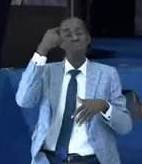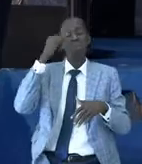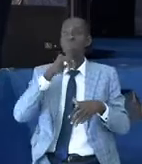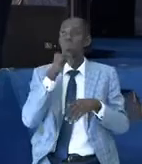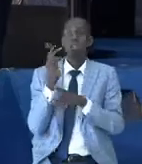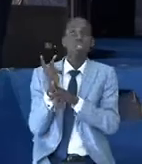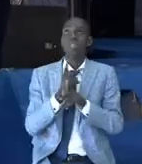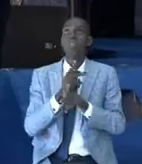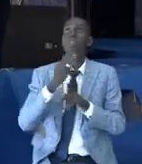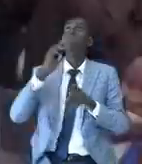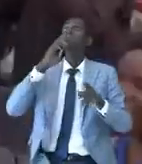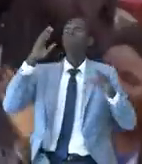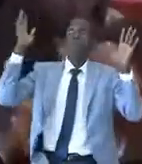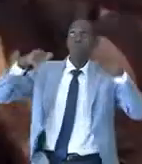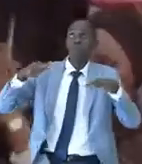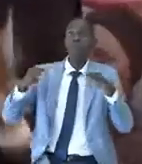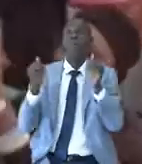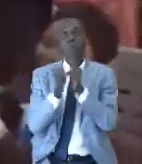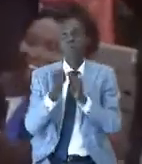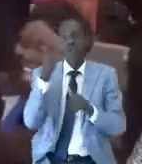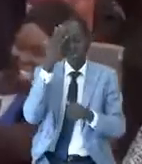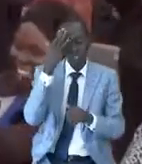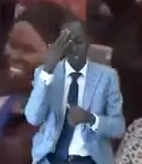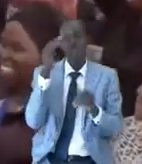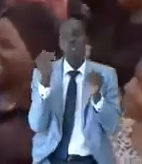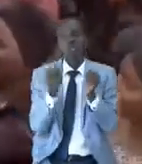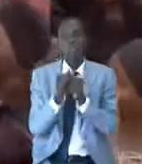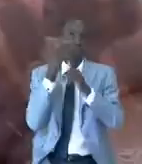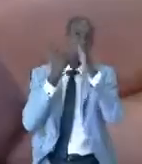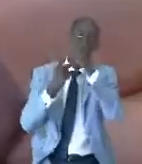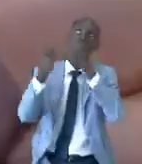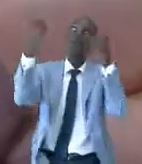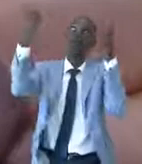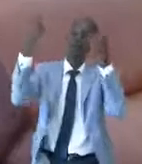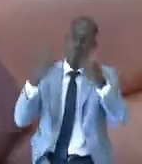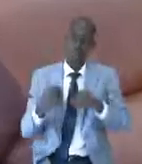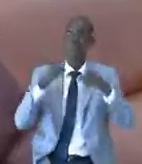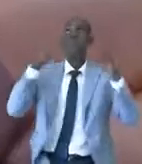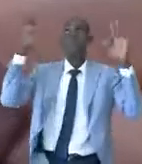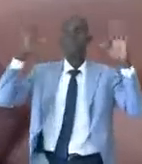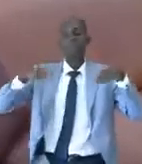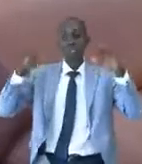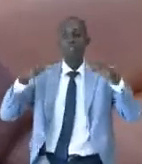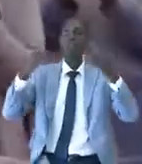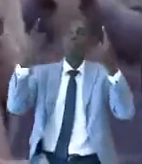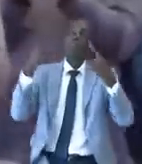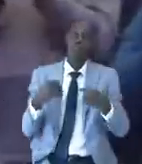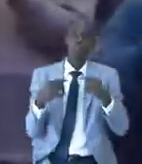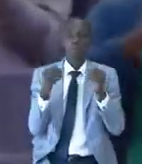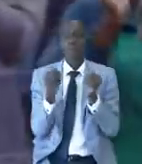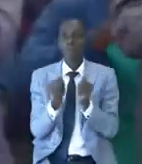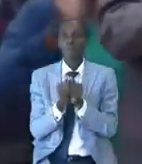come, knowledge come. Rain come, vision come. Rain come, change